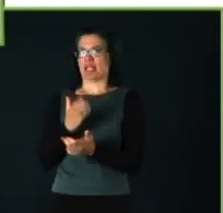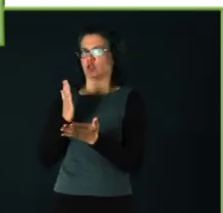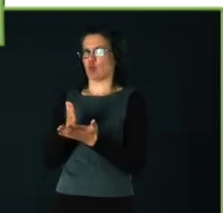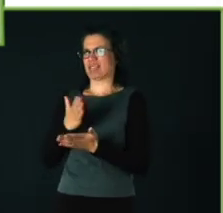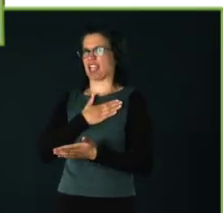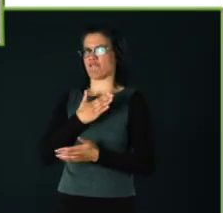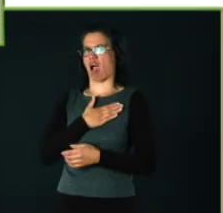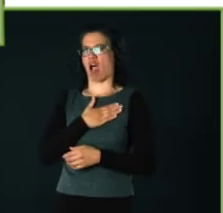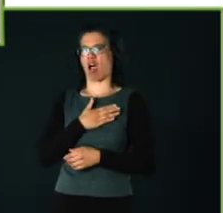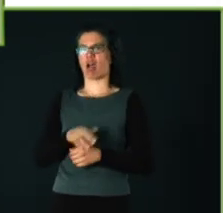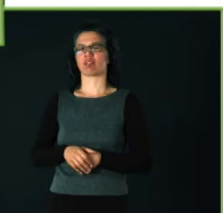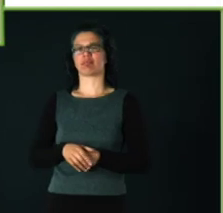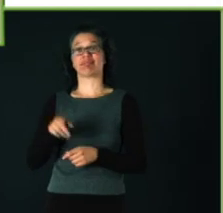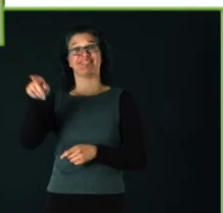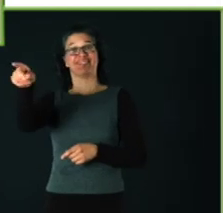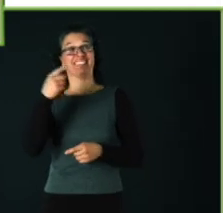What about your truck,